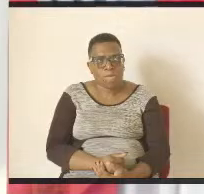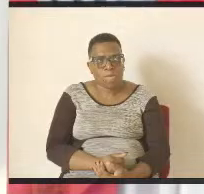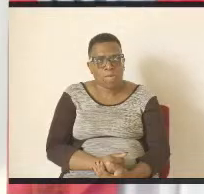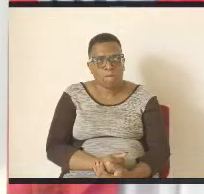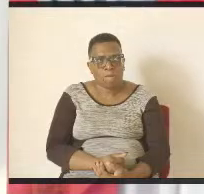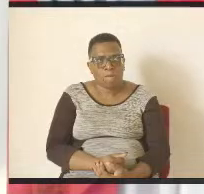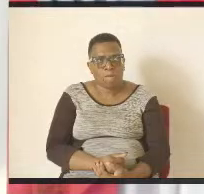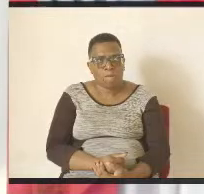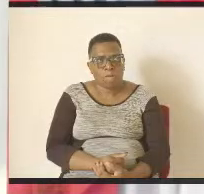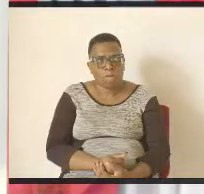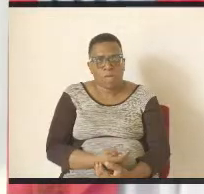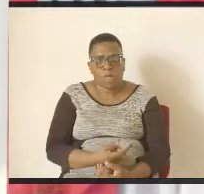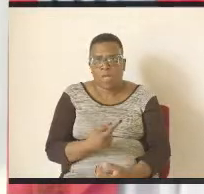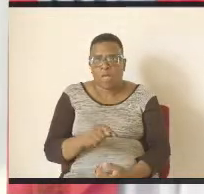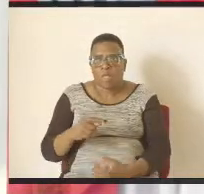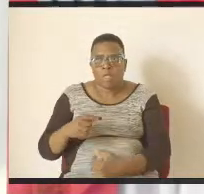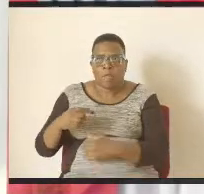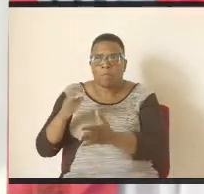the soldiers,